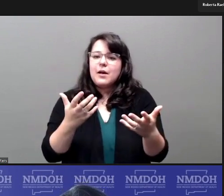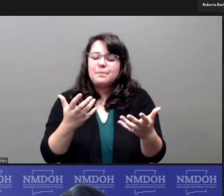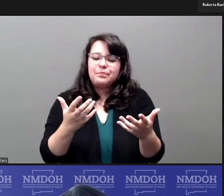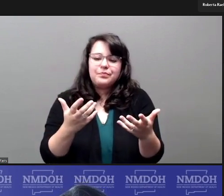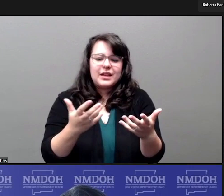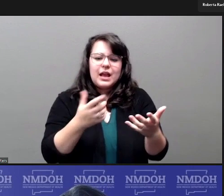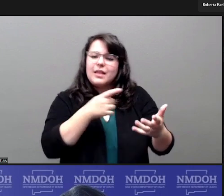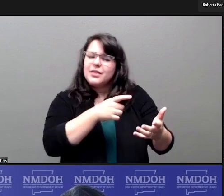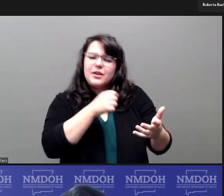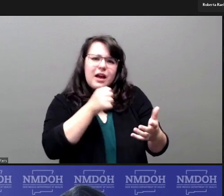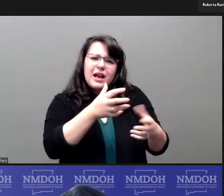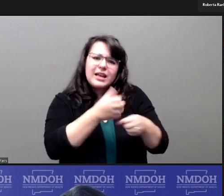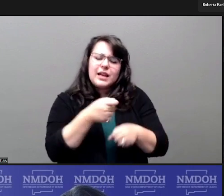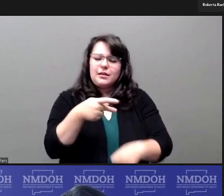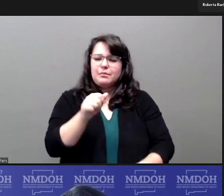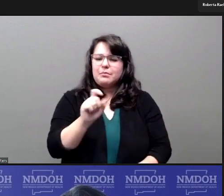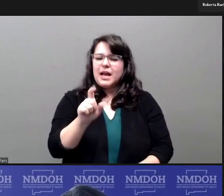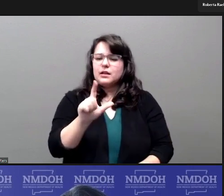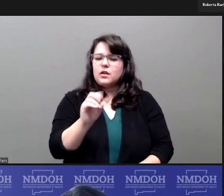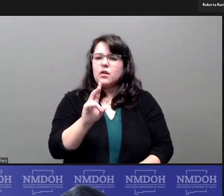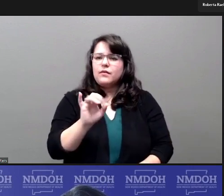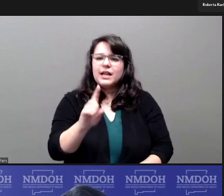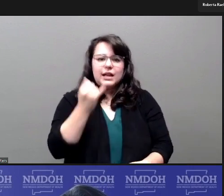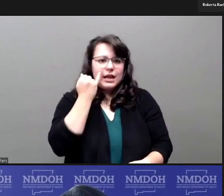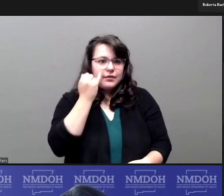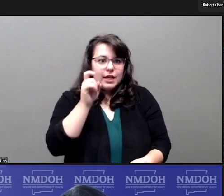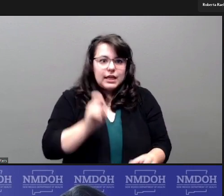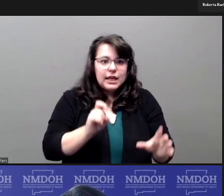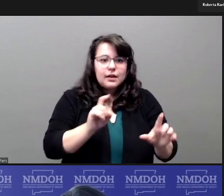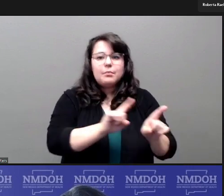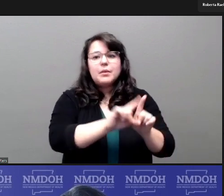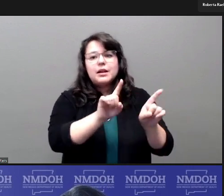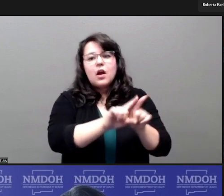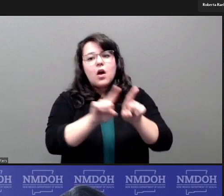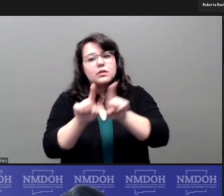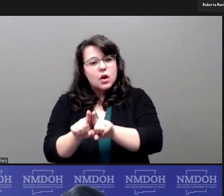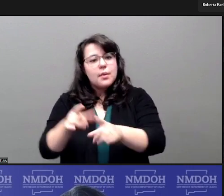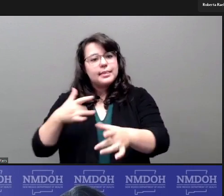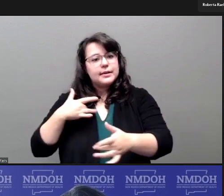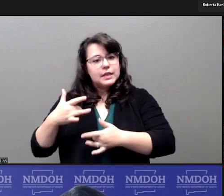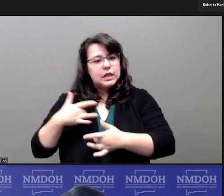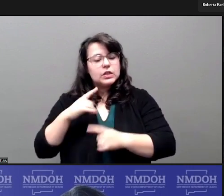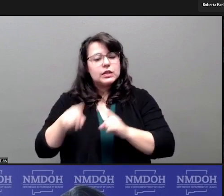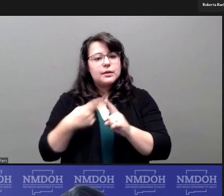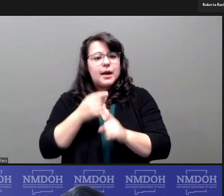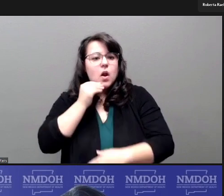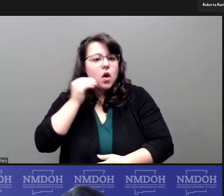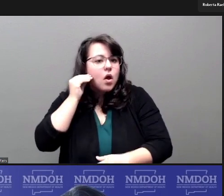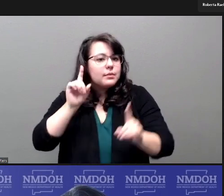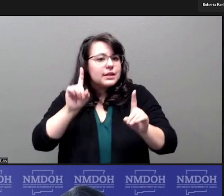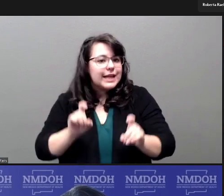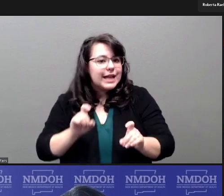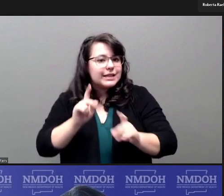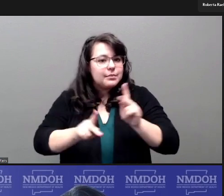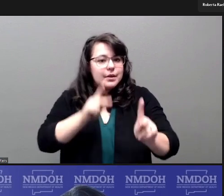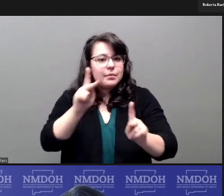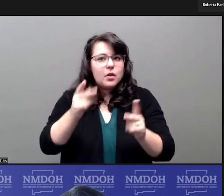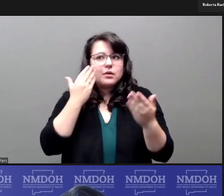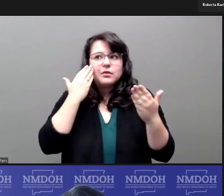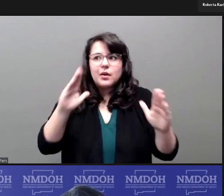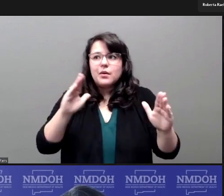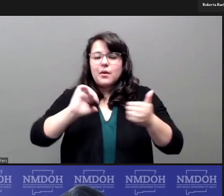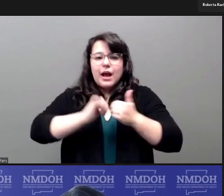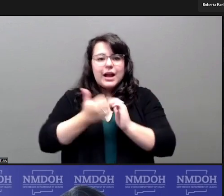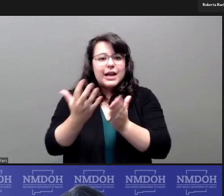the Paxlovid if they do need it, but also there's a concern about home tests and people not knowing how to